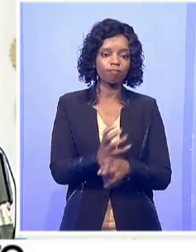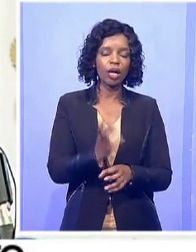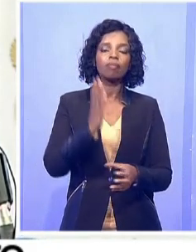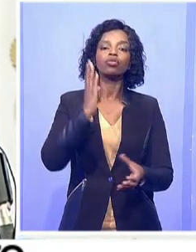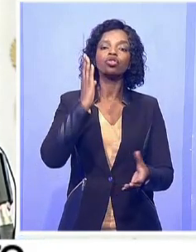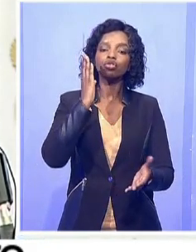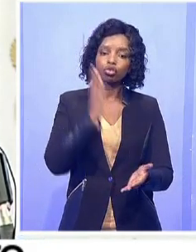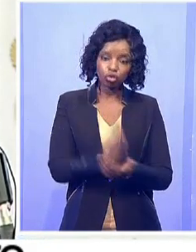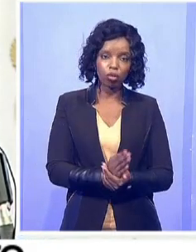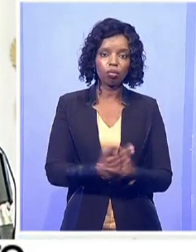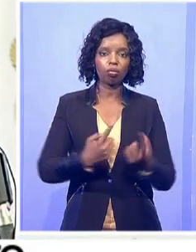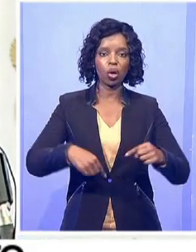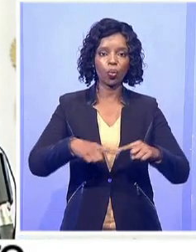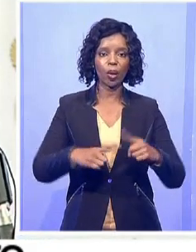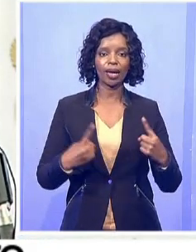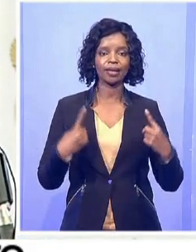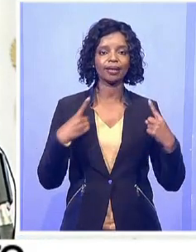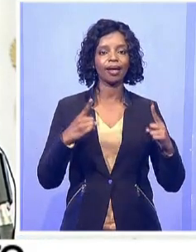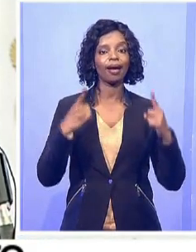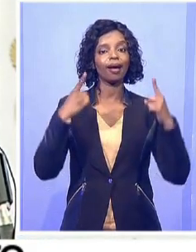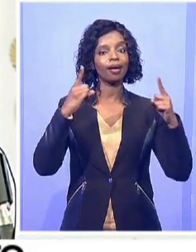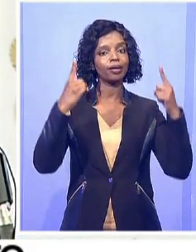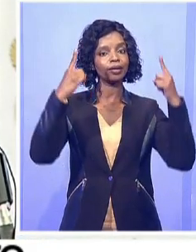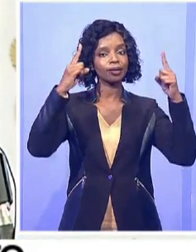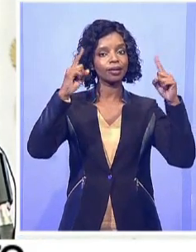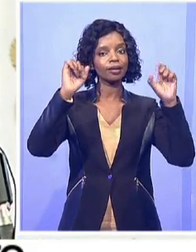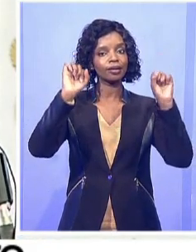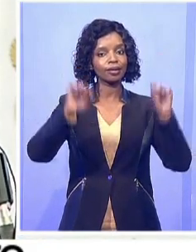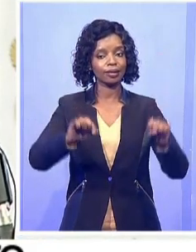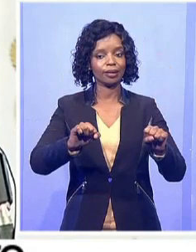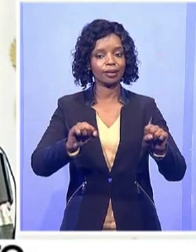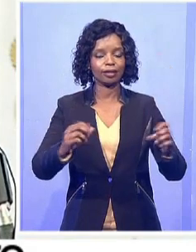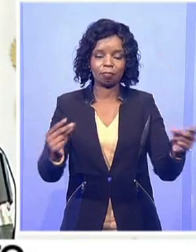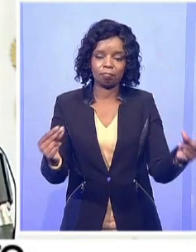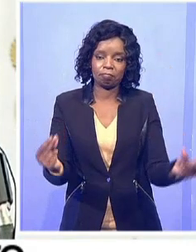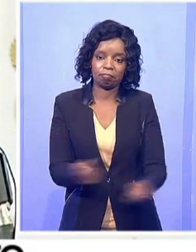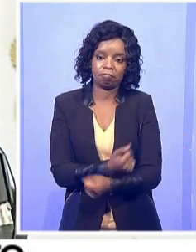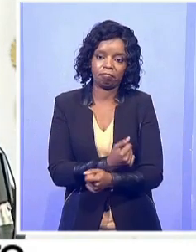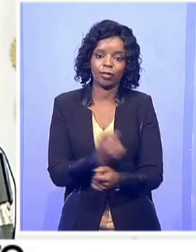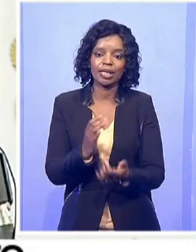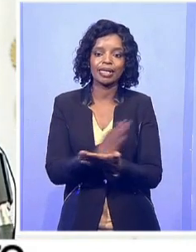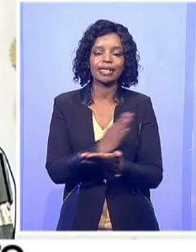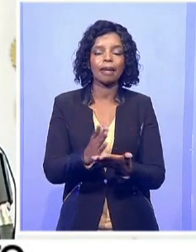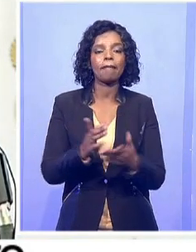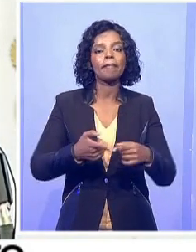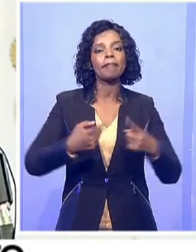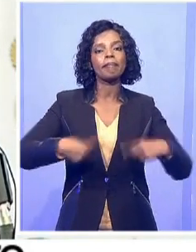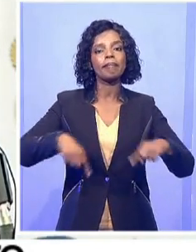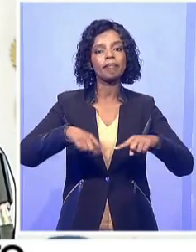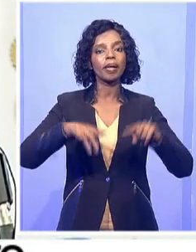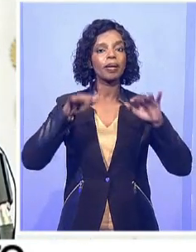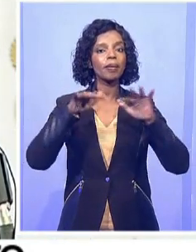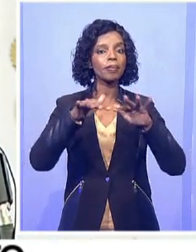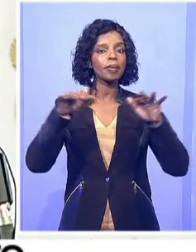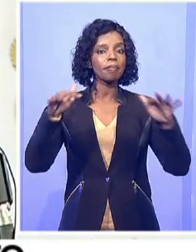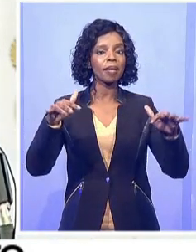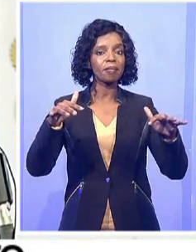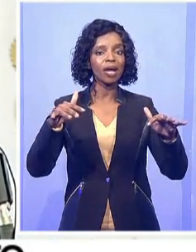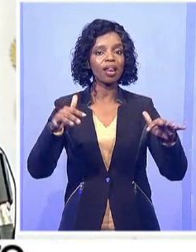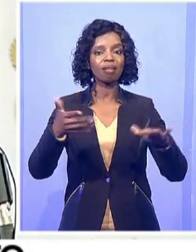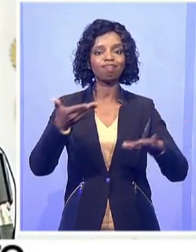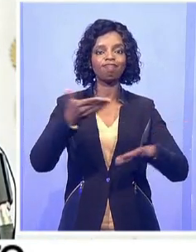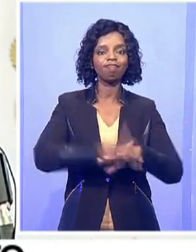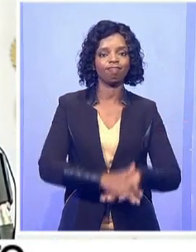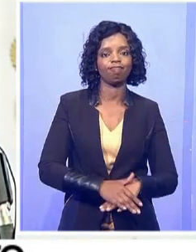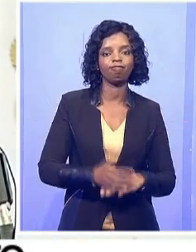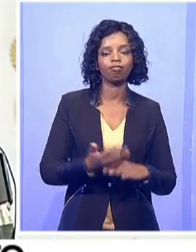It's unfortunate that we have lost some of our cadres, we have lost some of our military veterans in